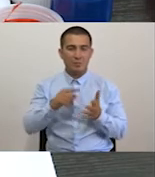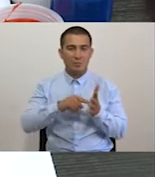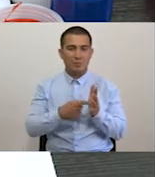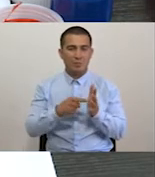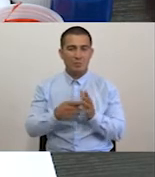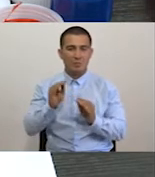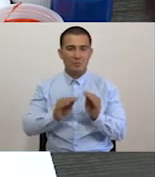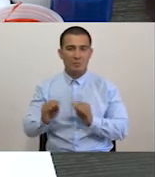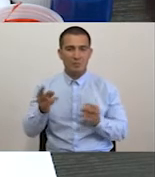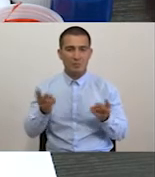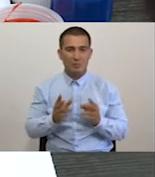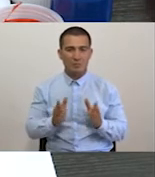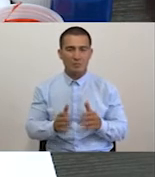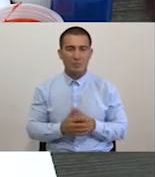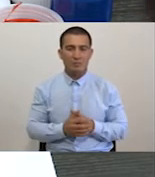qo'yib olamiz.